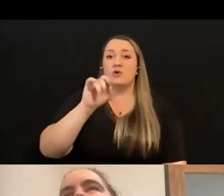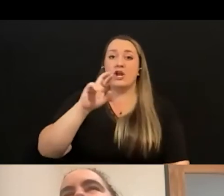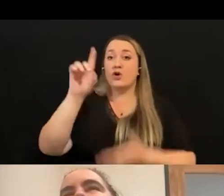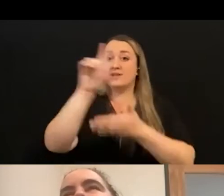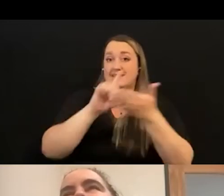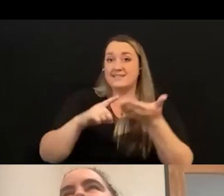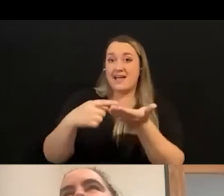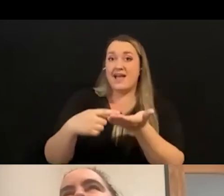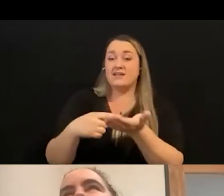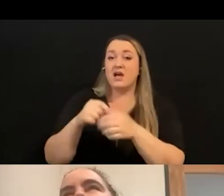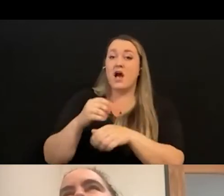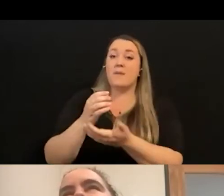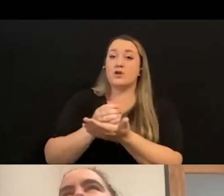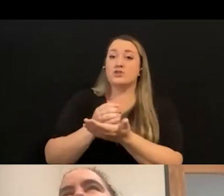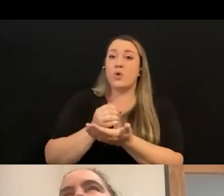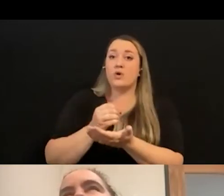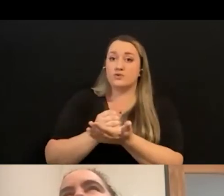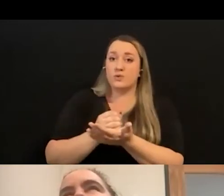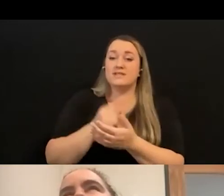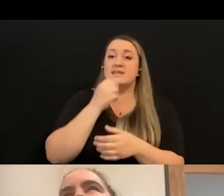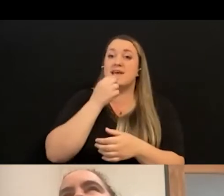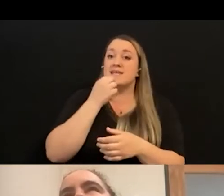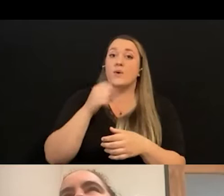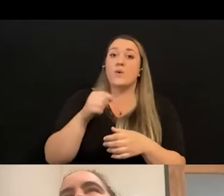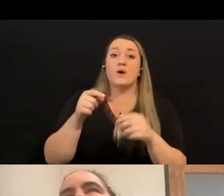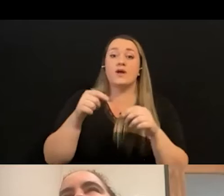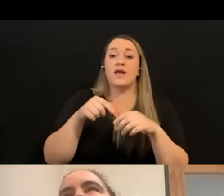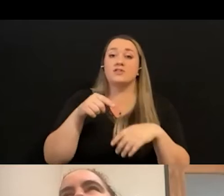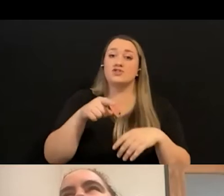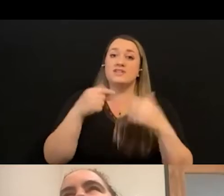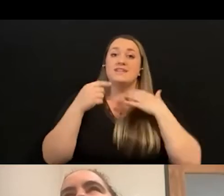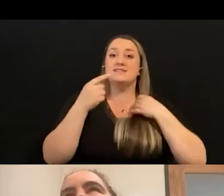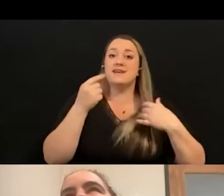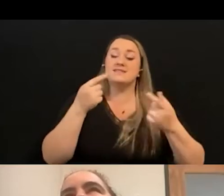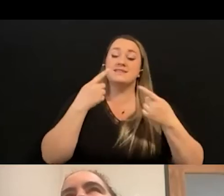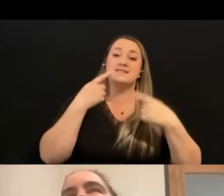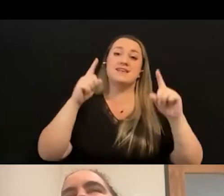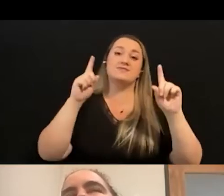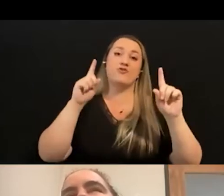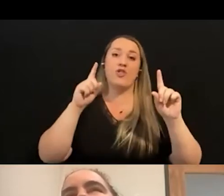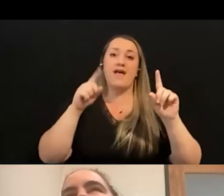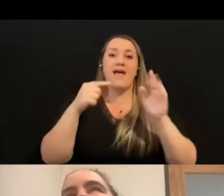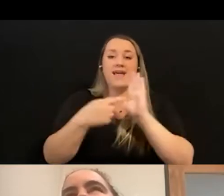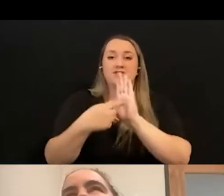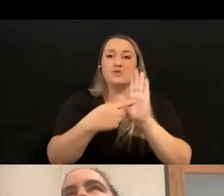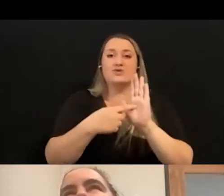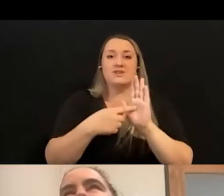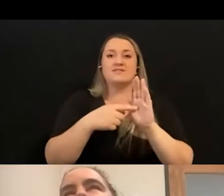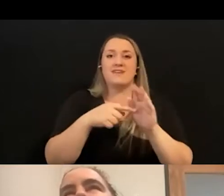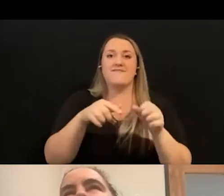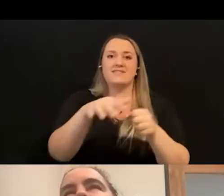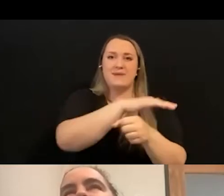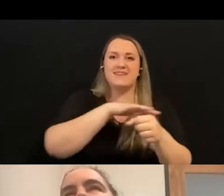with expertise in the creation of accessible exhibitions and spaces. In the Bay Area, she curated